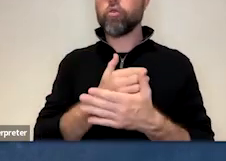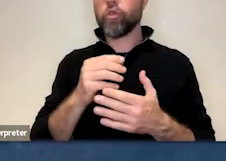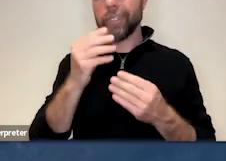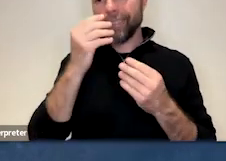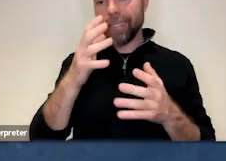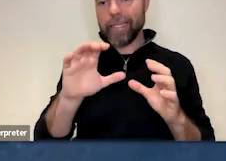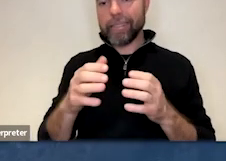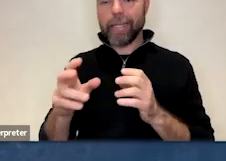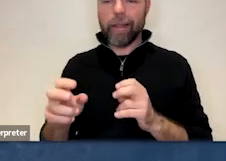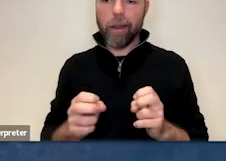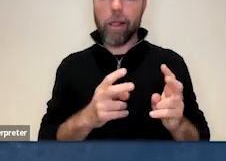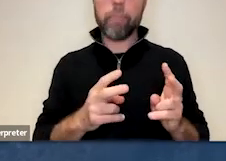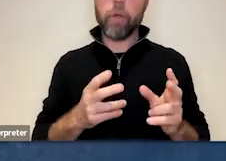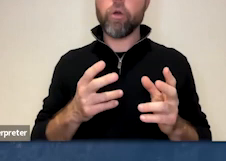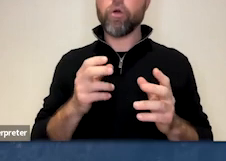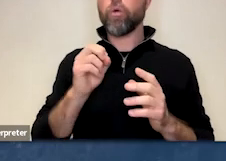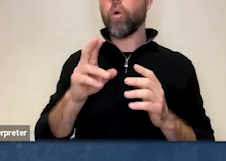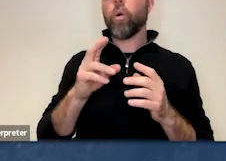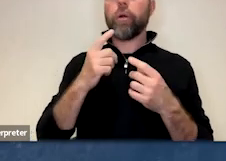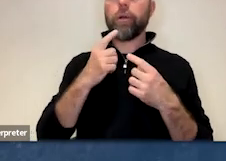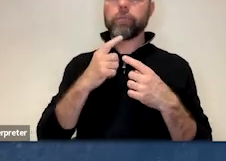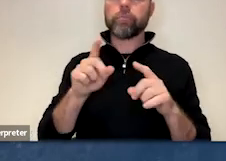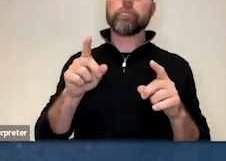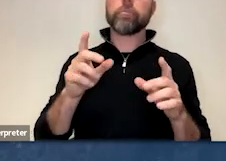been uploaded, or calls for